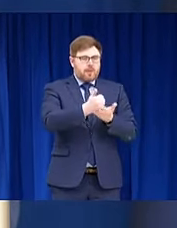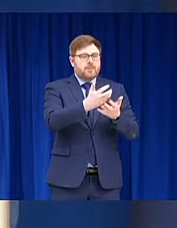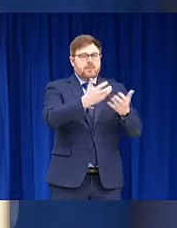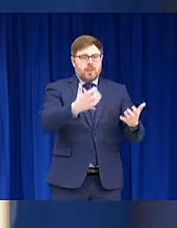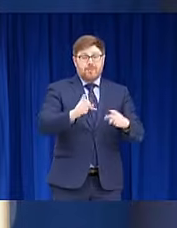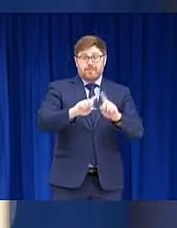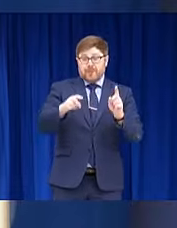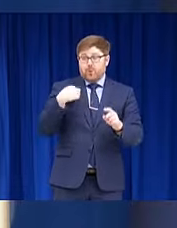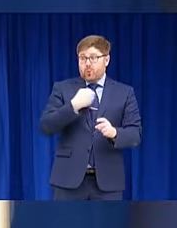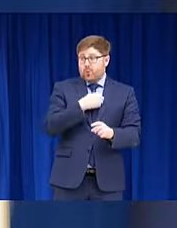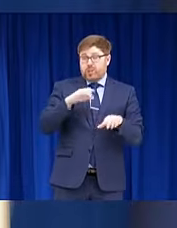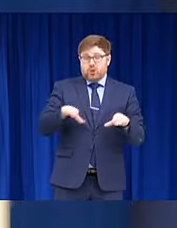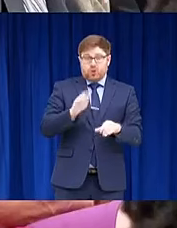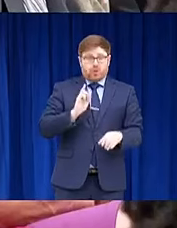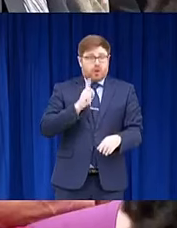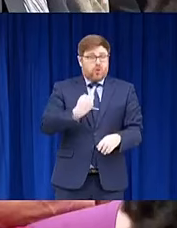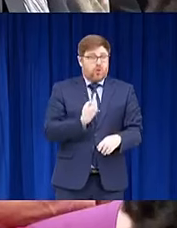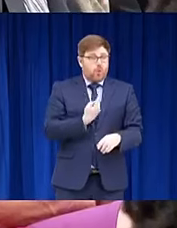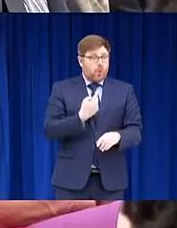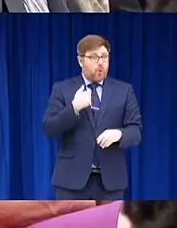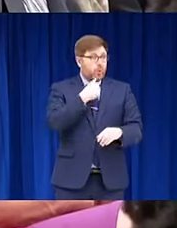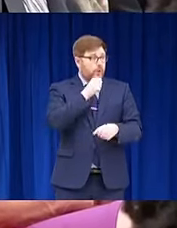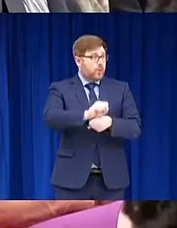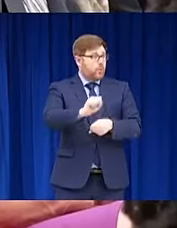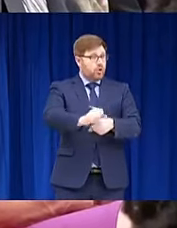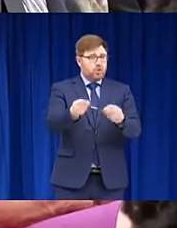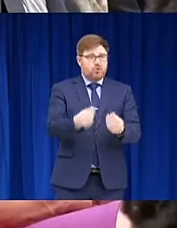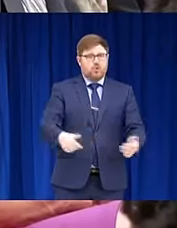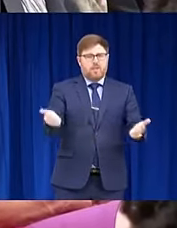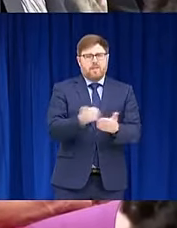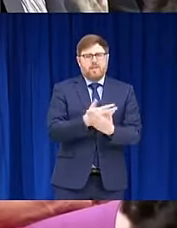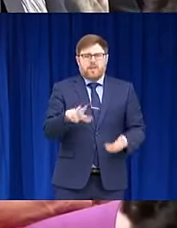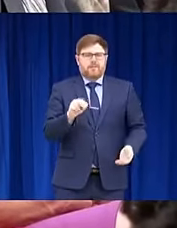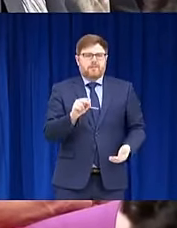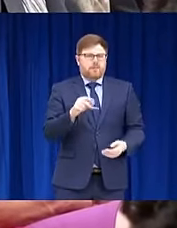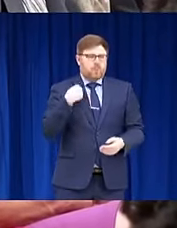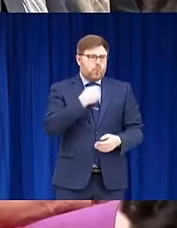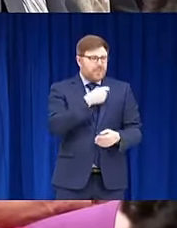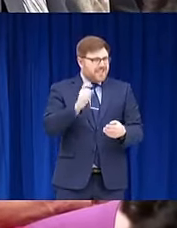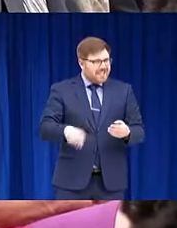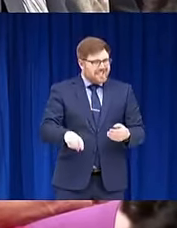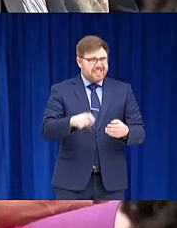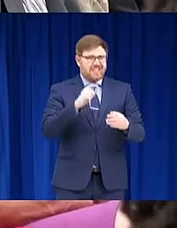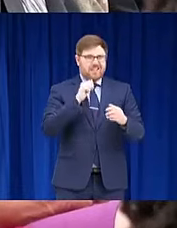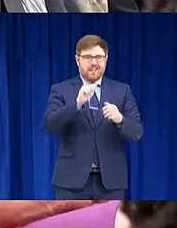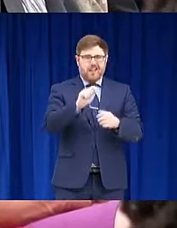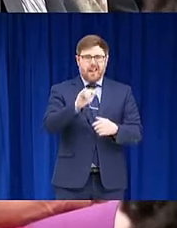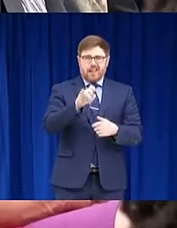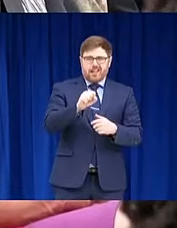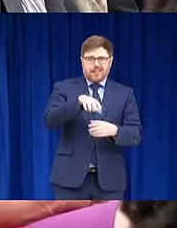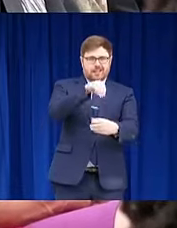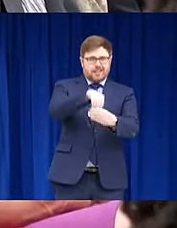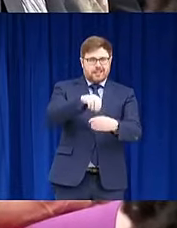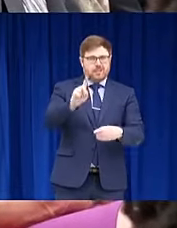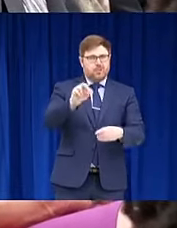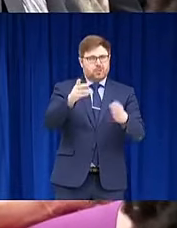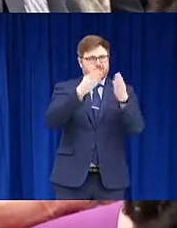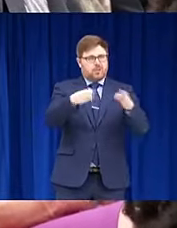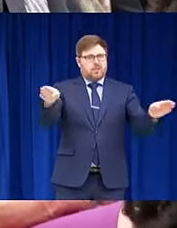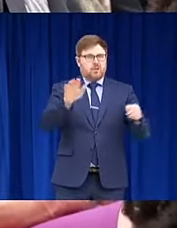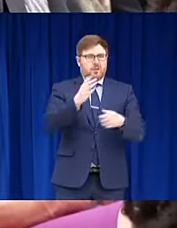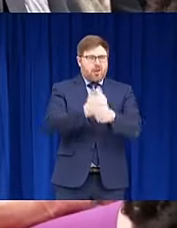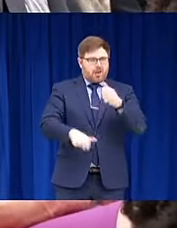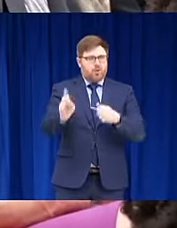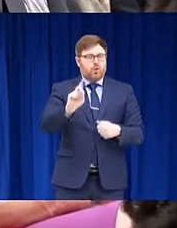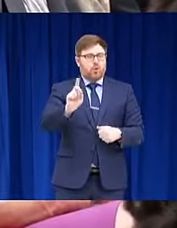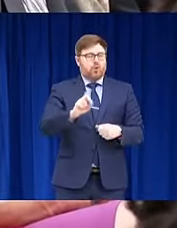need barrier analysis counterparts in every service and at the DoD. We need allies. We need friends and family who love